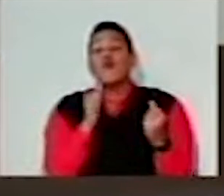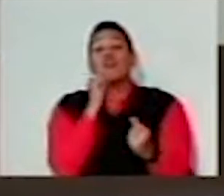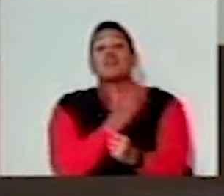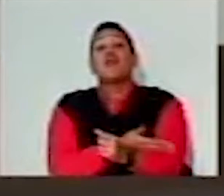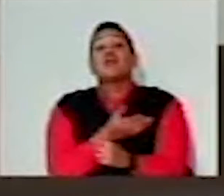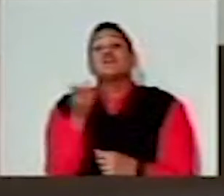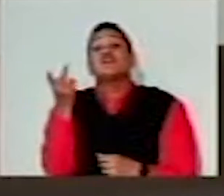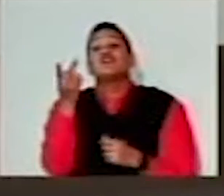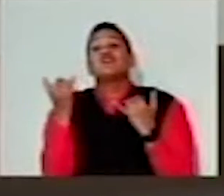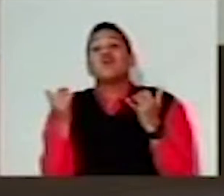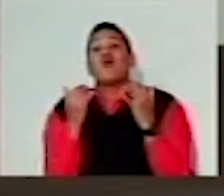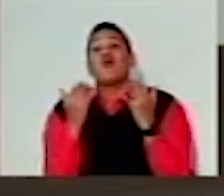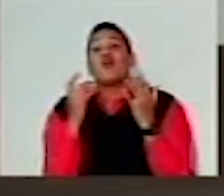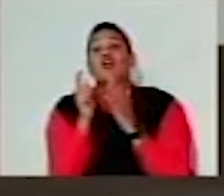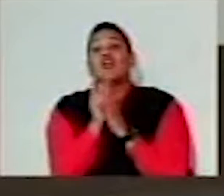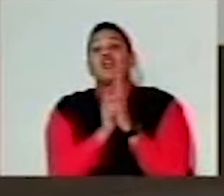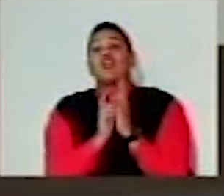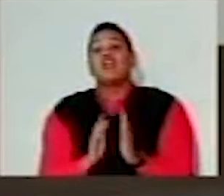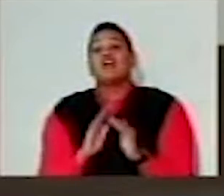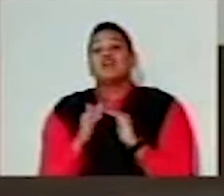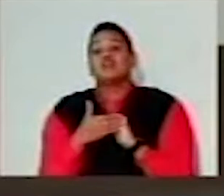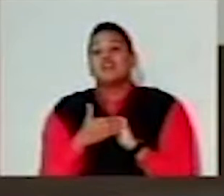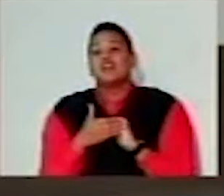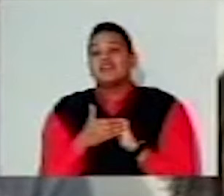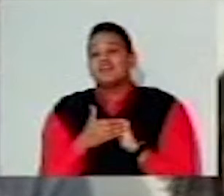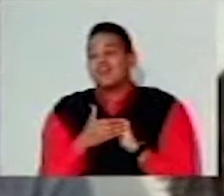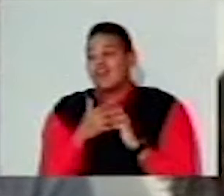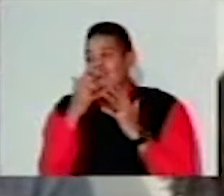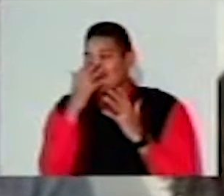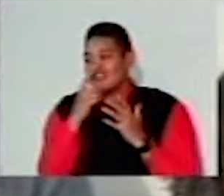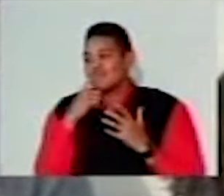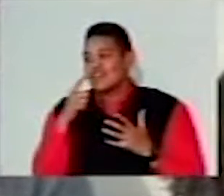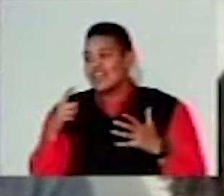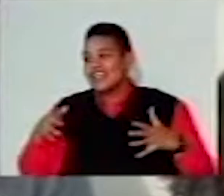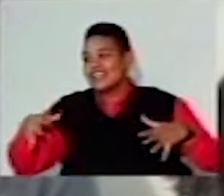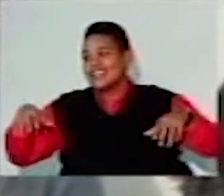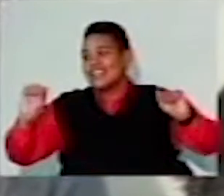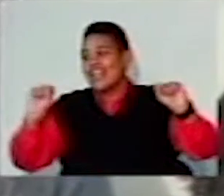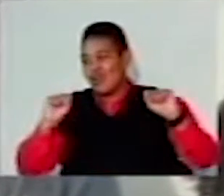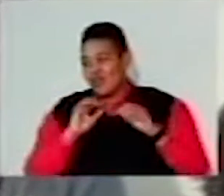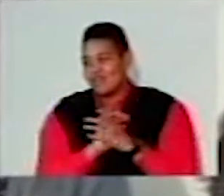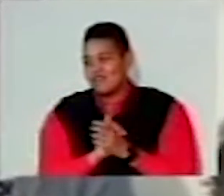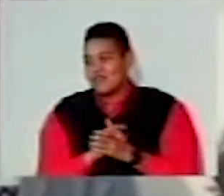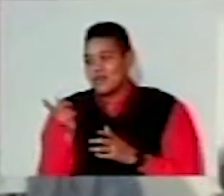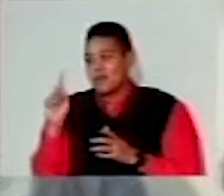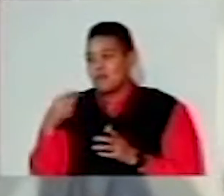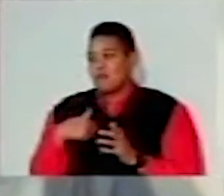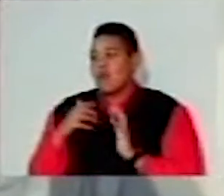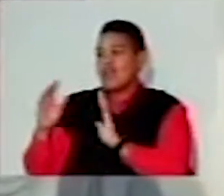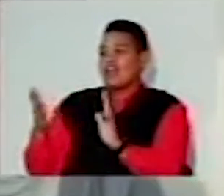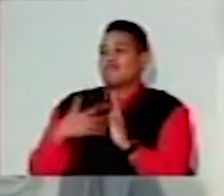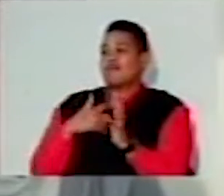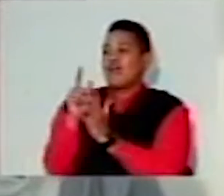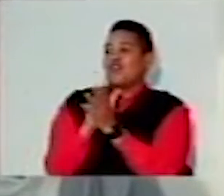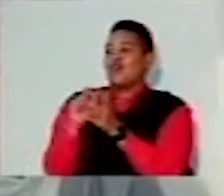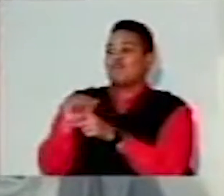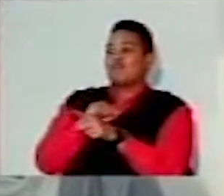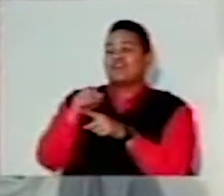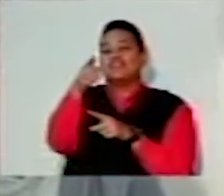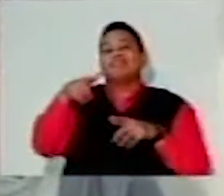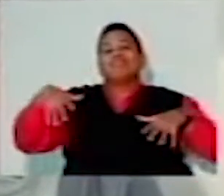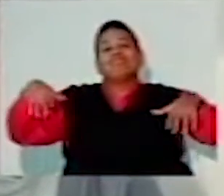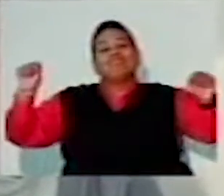now lawyers in Jamaica. And fortunately, they'll be able to take over where I've left my law practice,